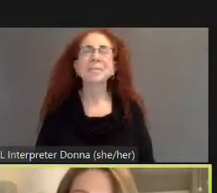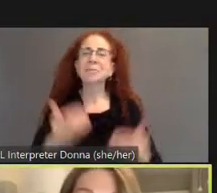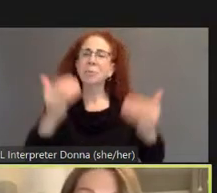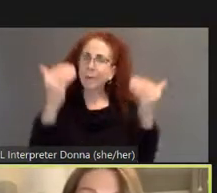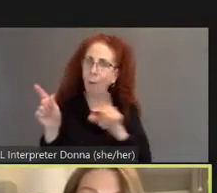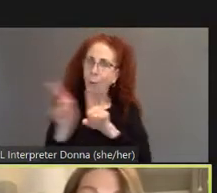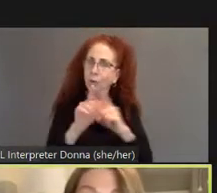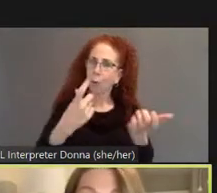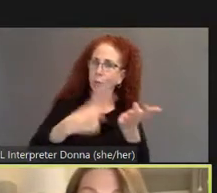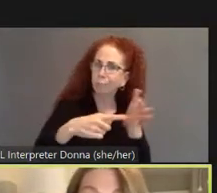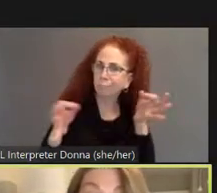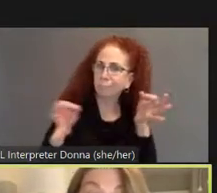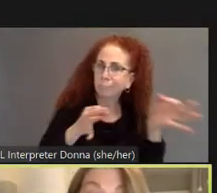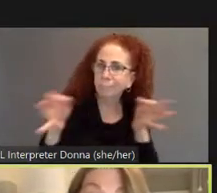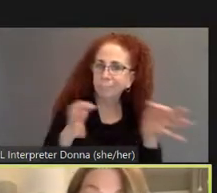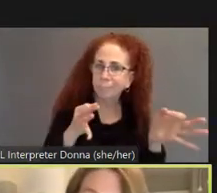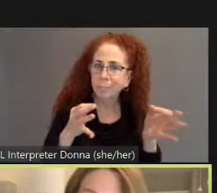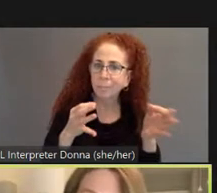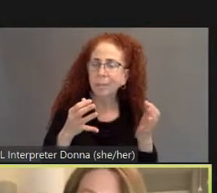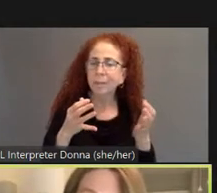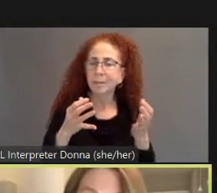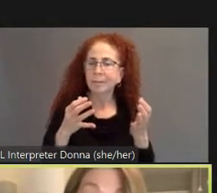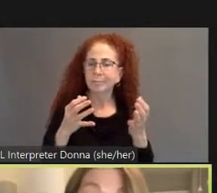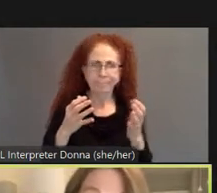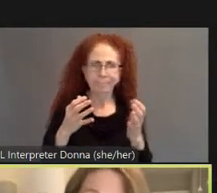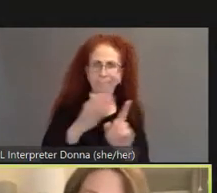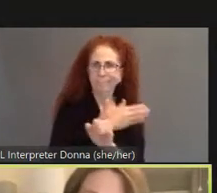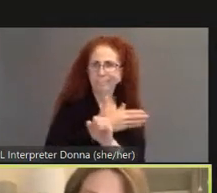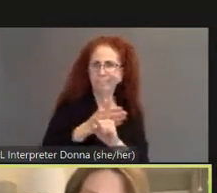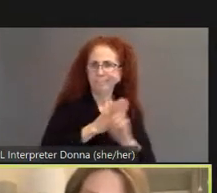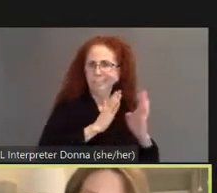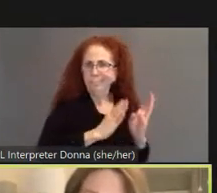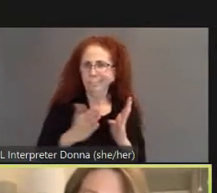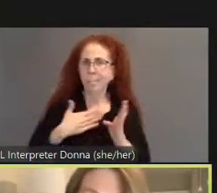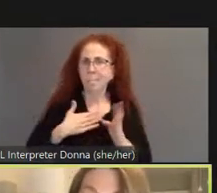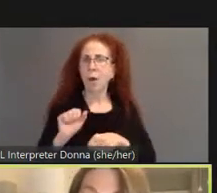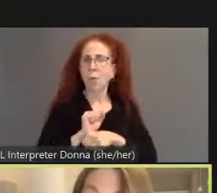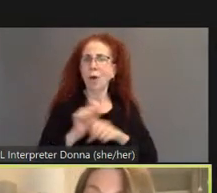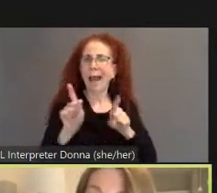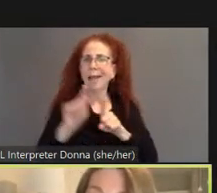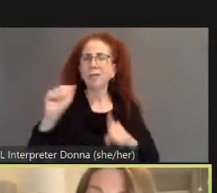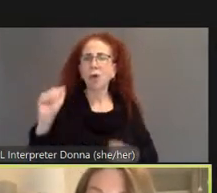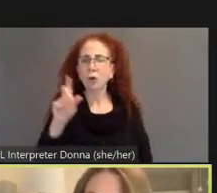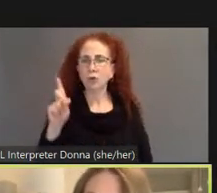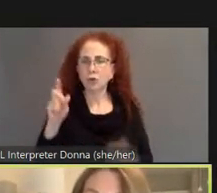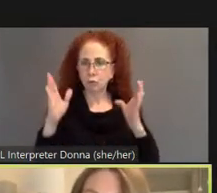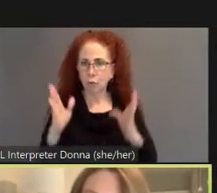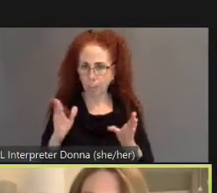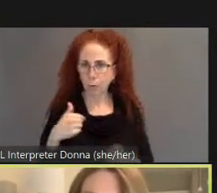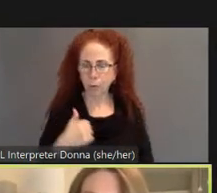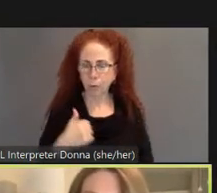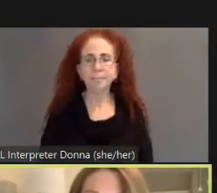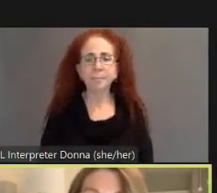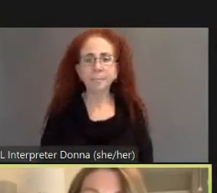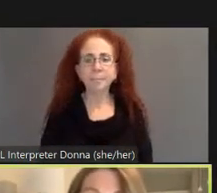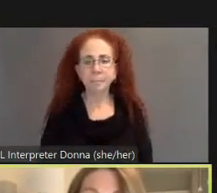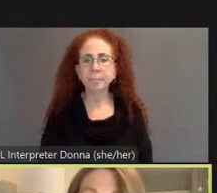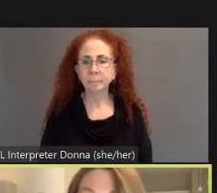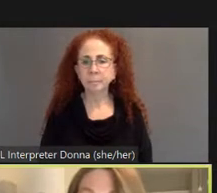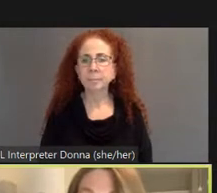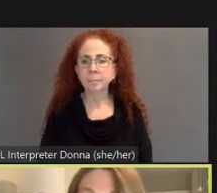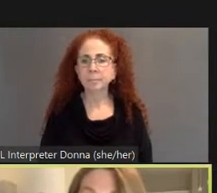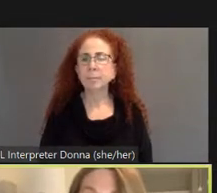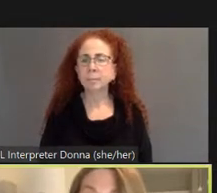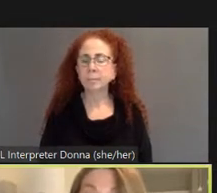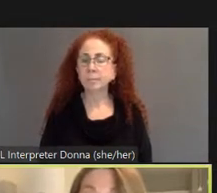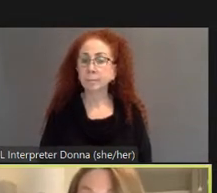also about what goes into my work as an audio describer. The key